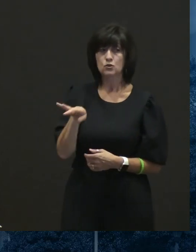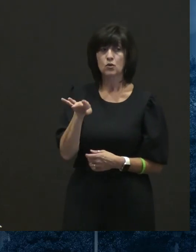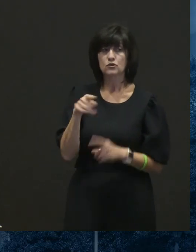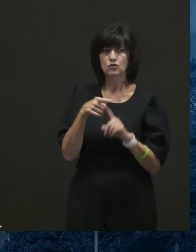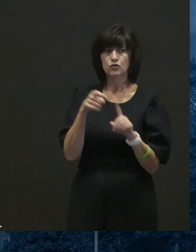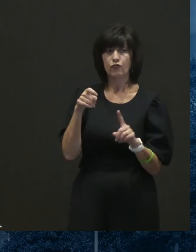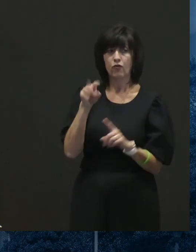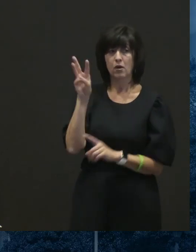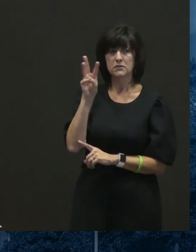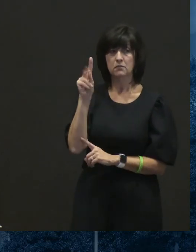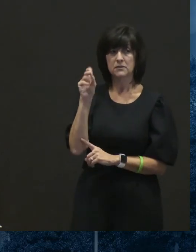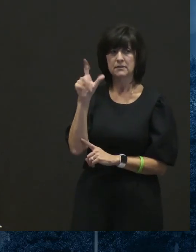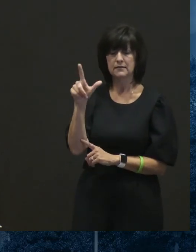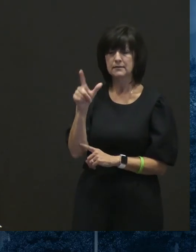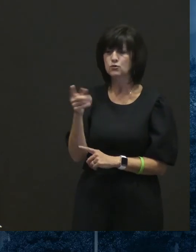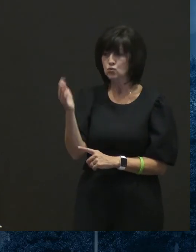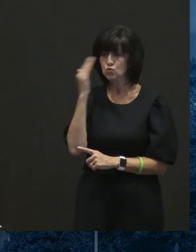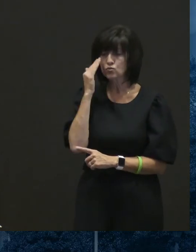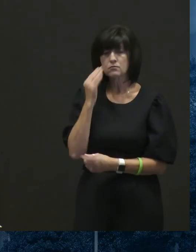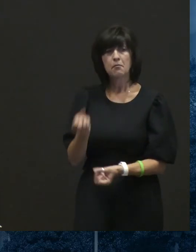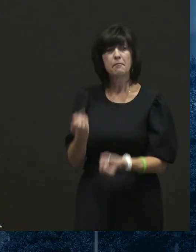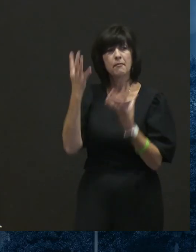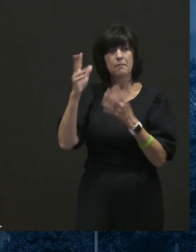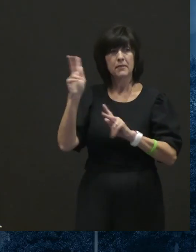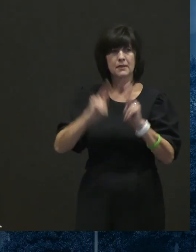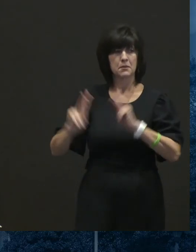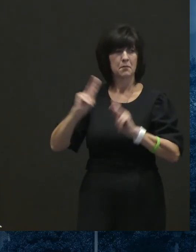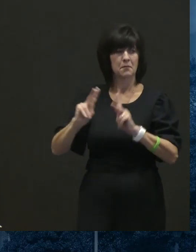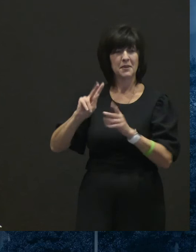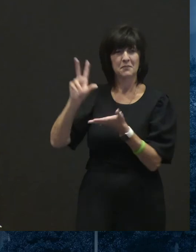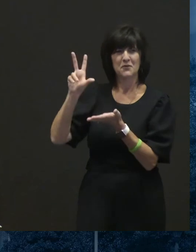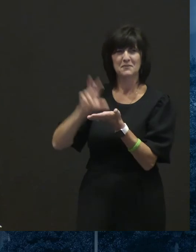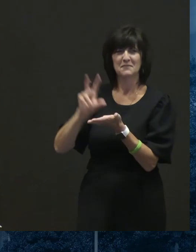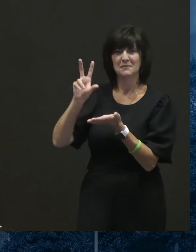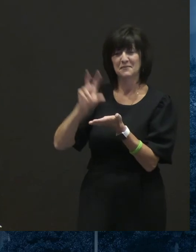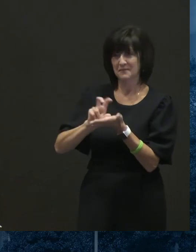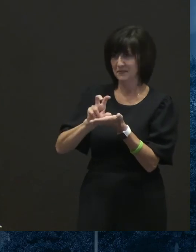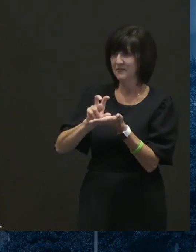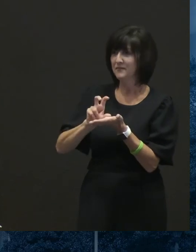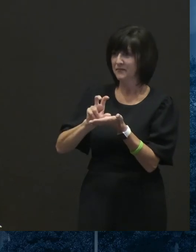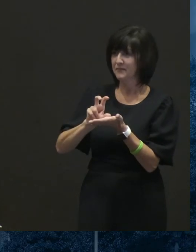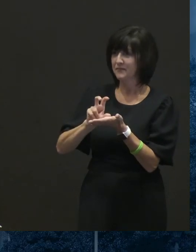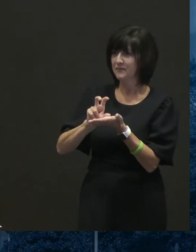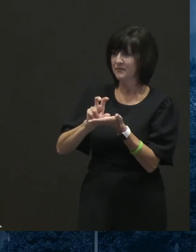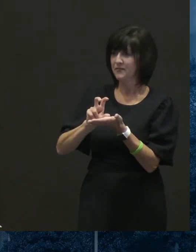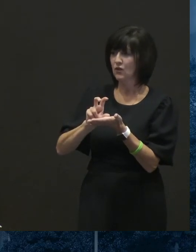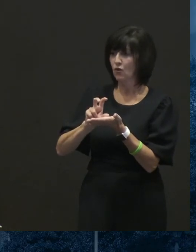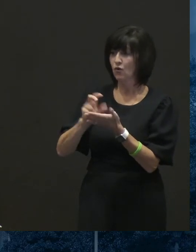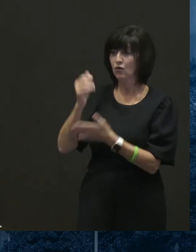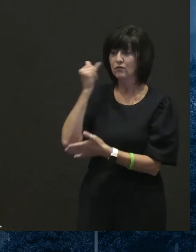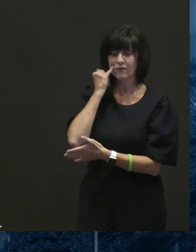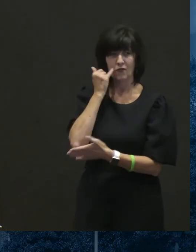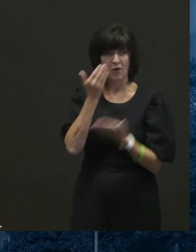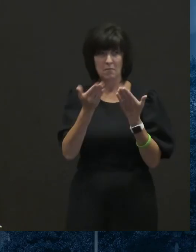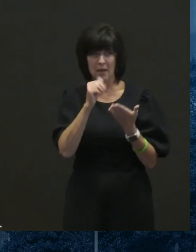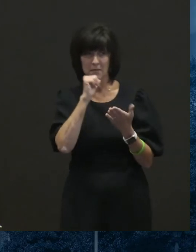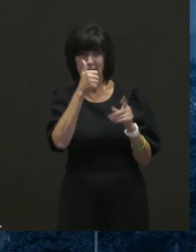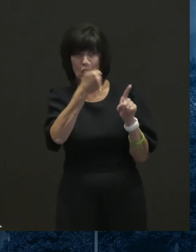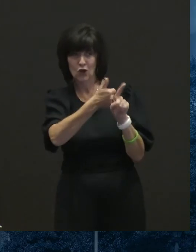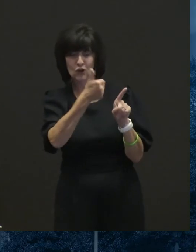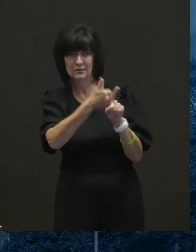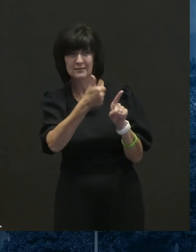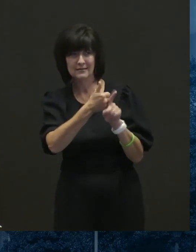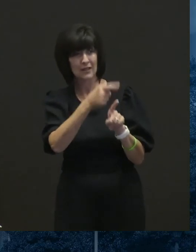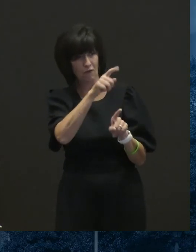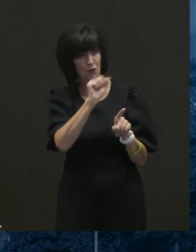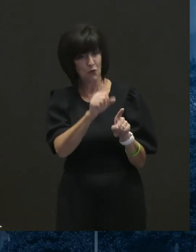have downloaded the new COVID Alert DE app so far? Yeah, so She must not have downloaded it herself because you can tell on